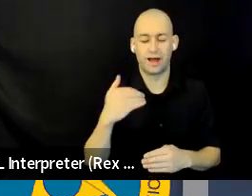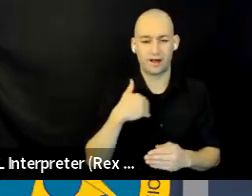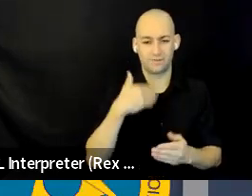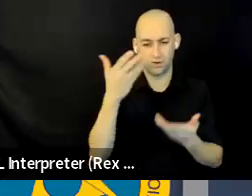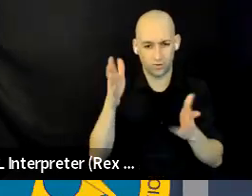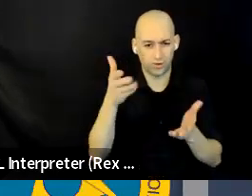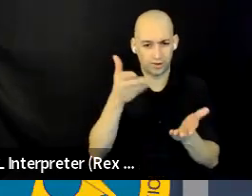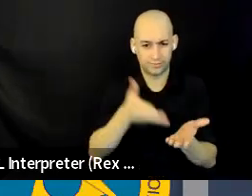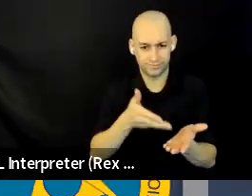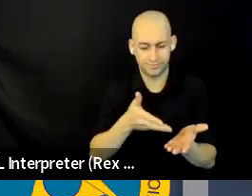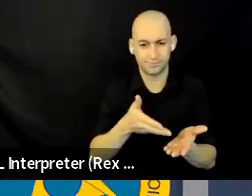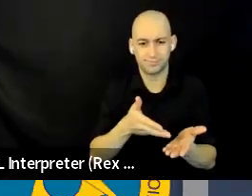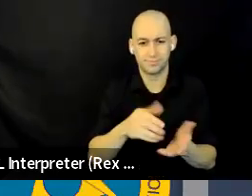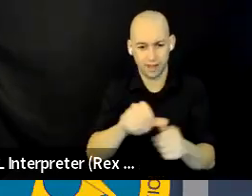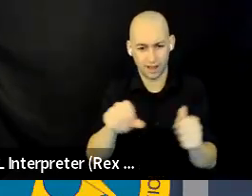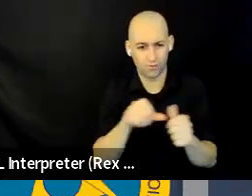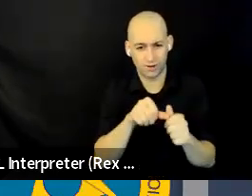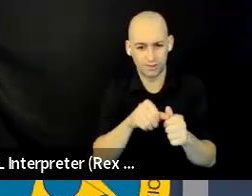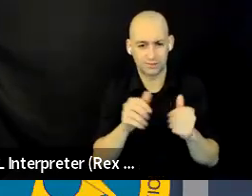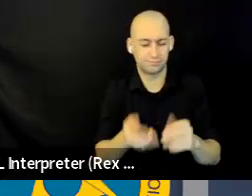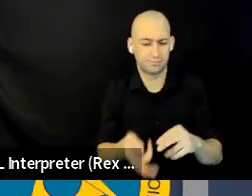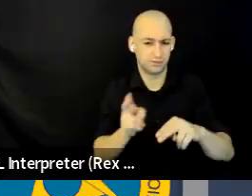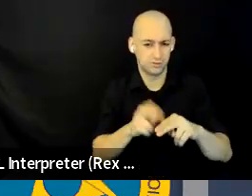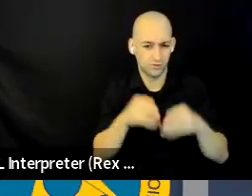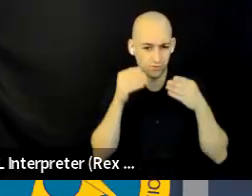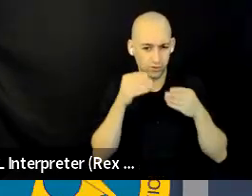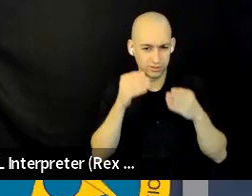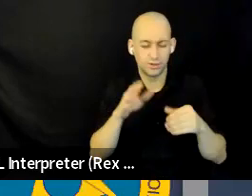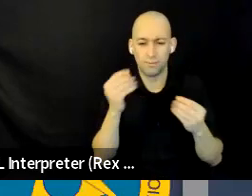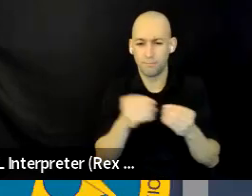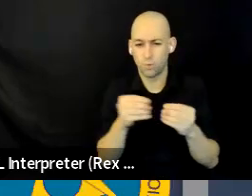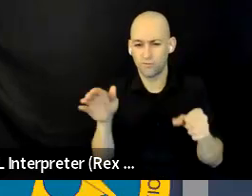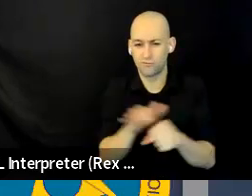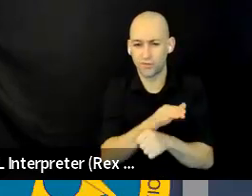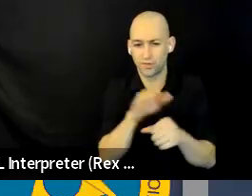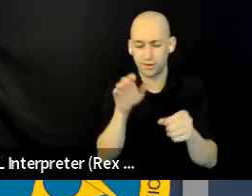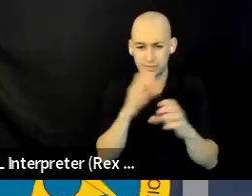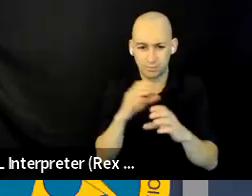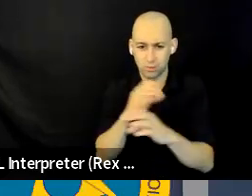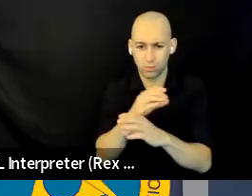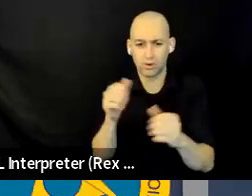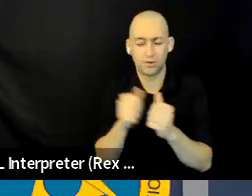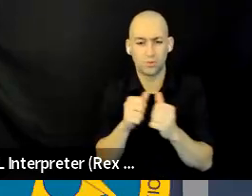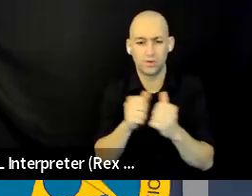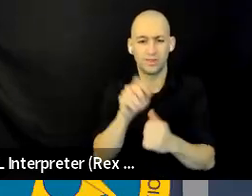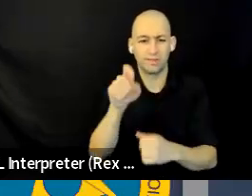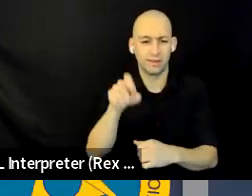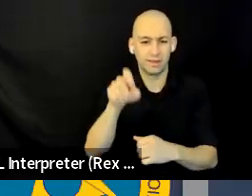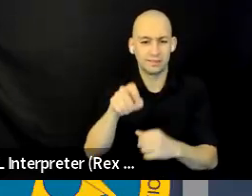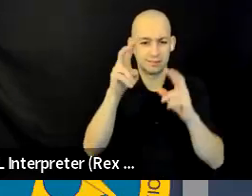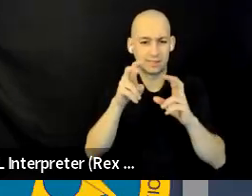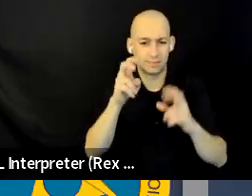and identifies areas of additional focus that will be more fully explored in the full needs assessment next year. It also